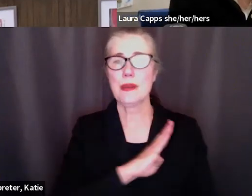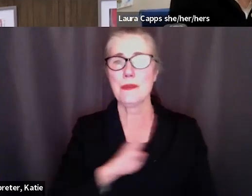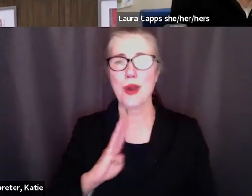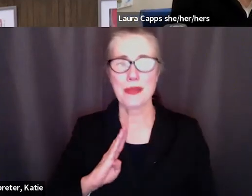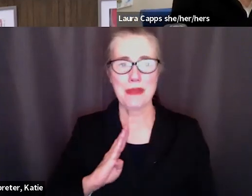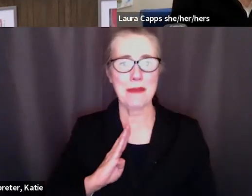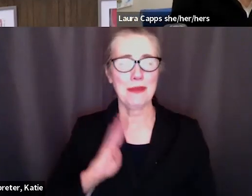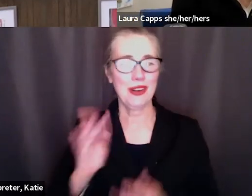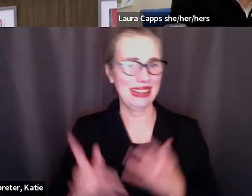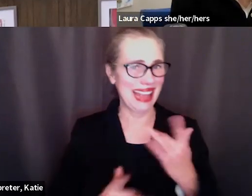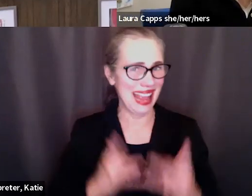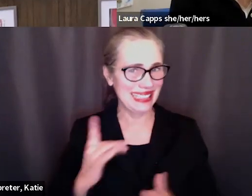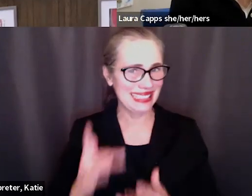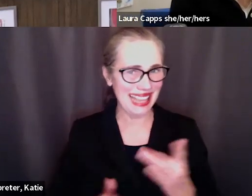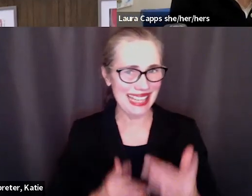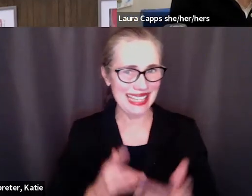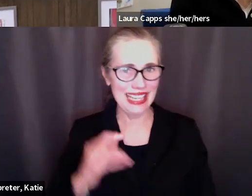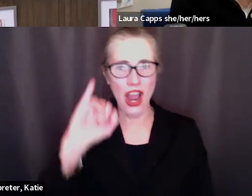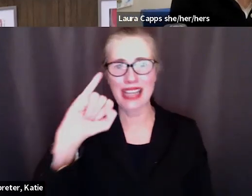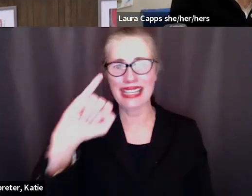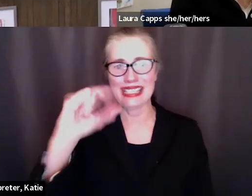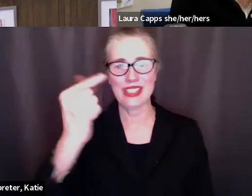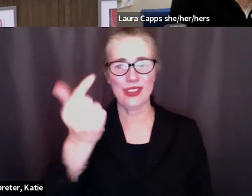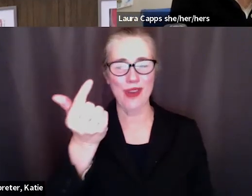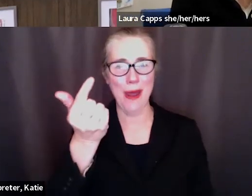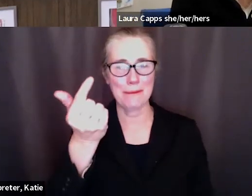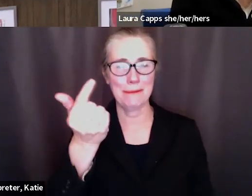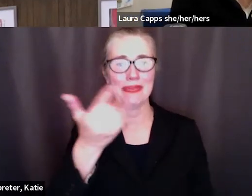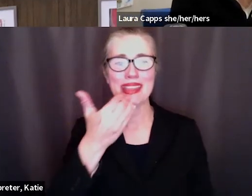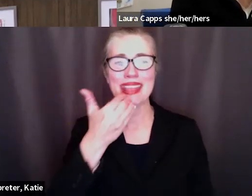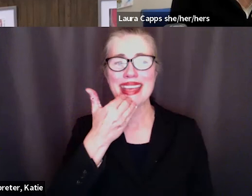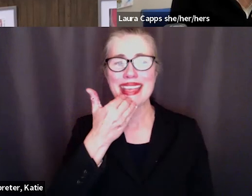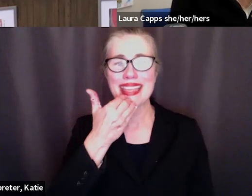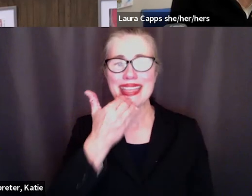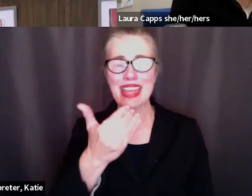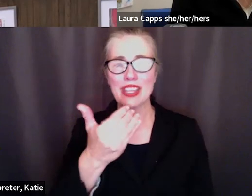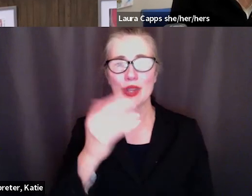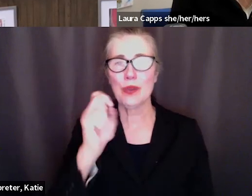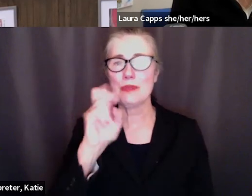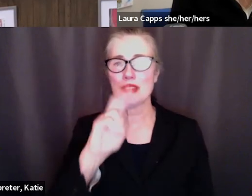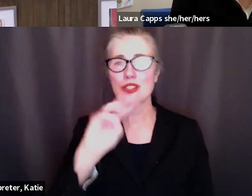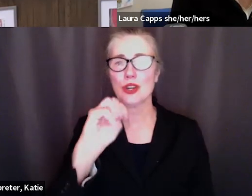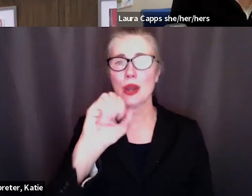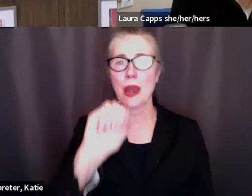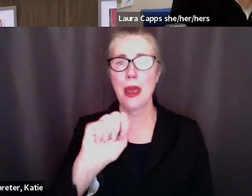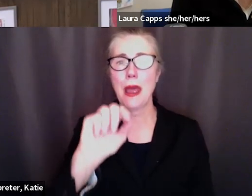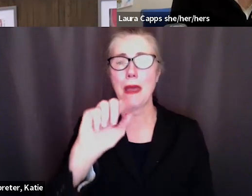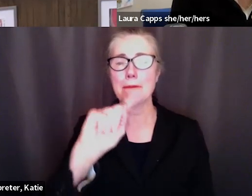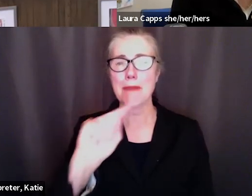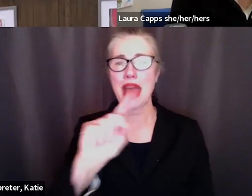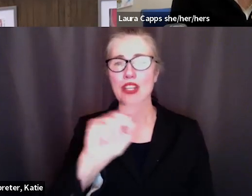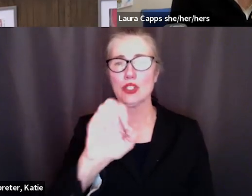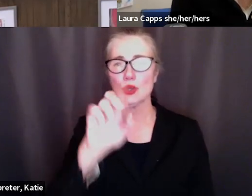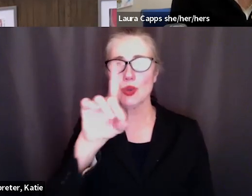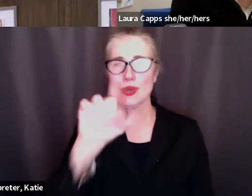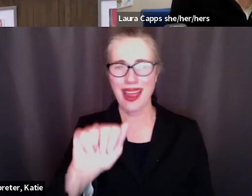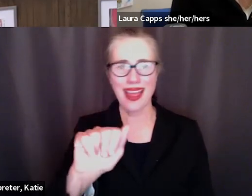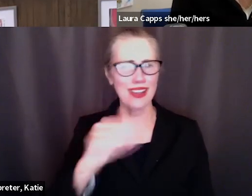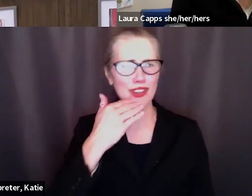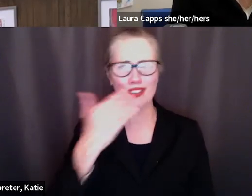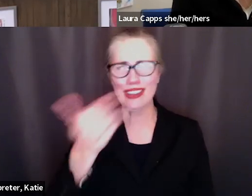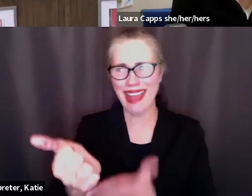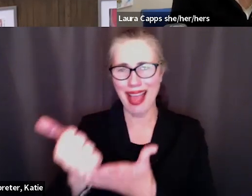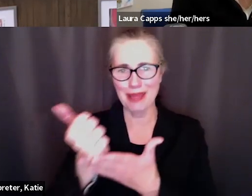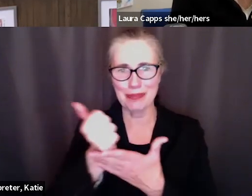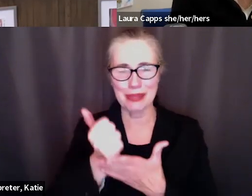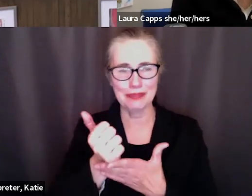exciting um thank you mr madsouta for helping me with that great help um so what do